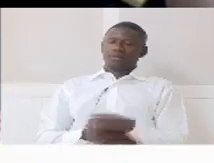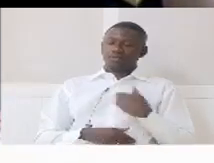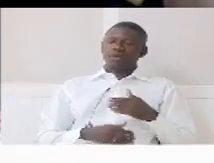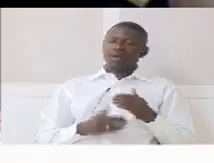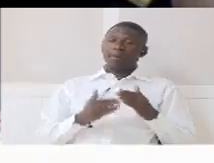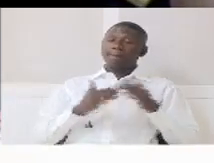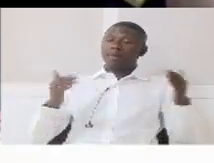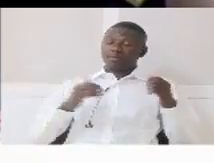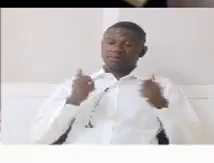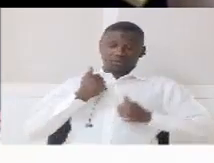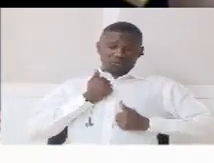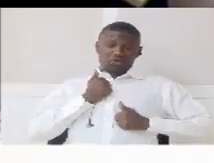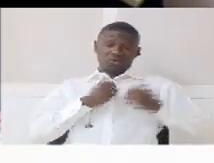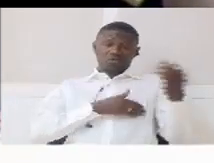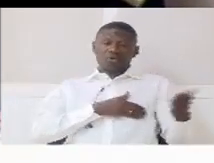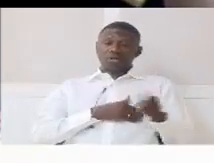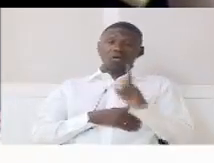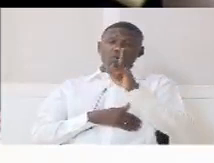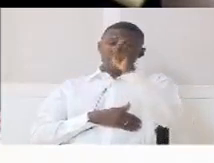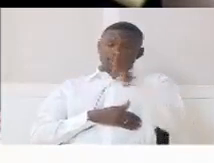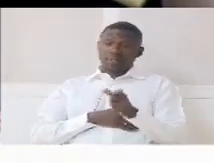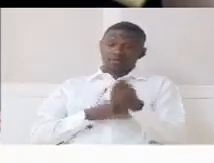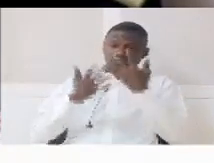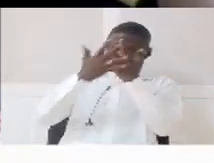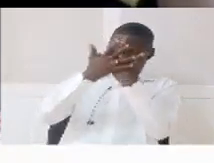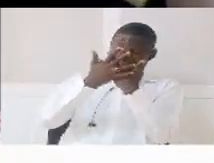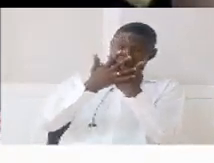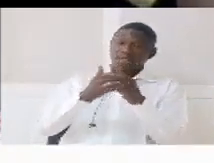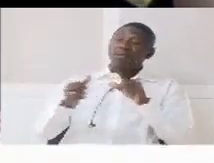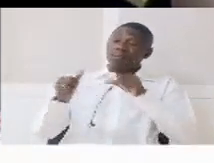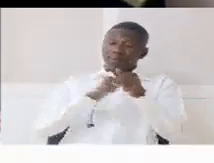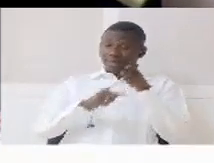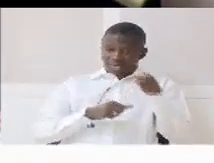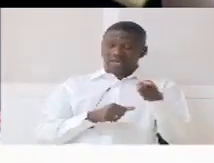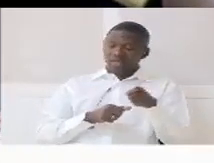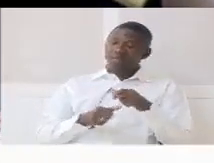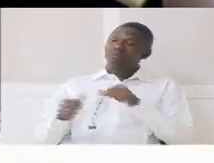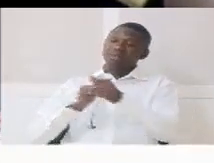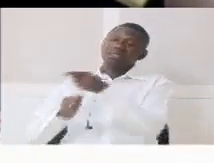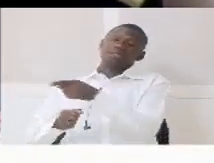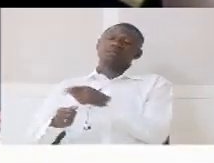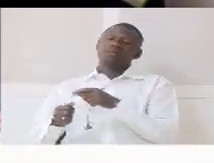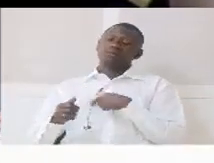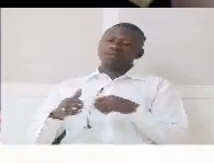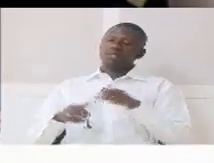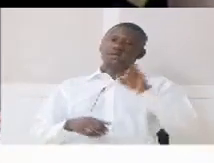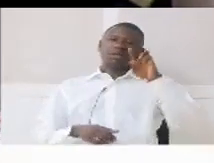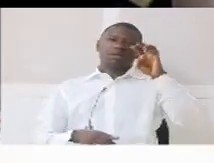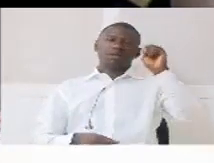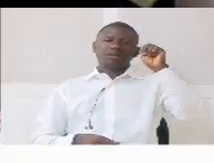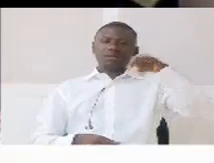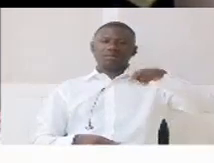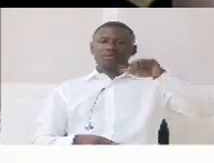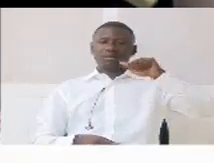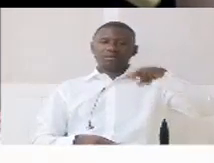maximum security wing, which are one-man cells, to be in those cells, it's better than to be at remand. So Dolphin